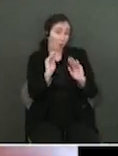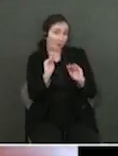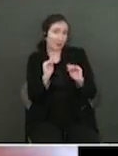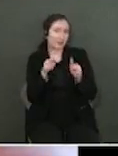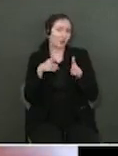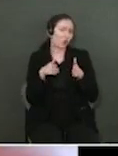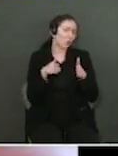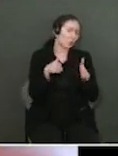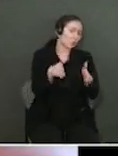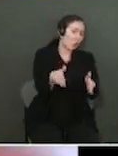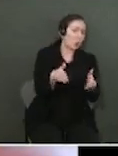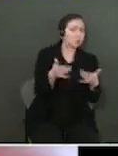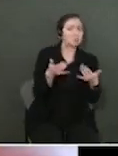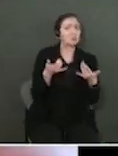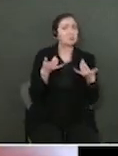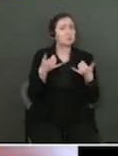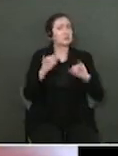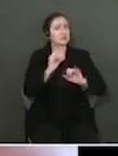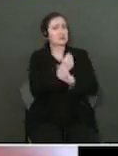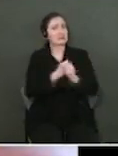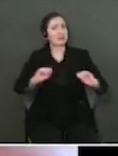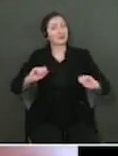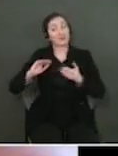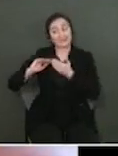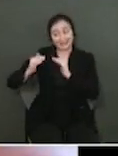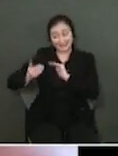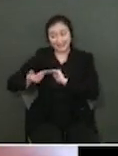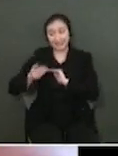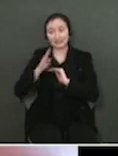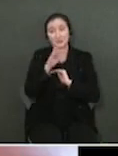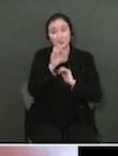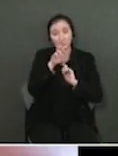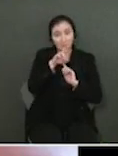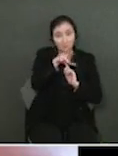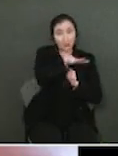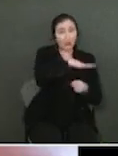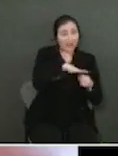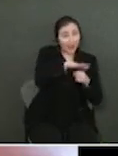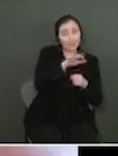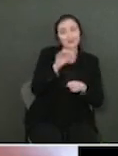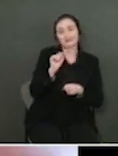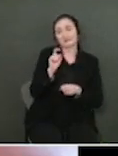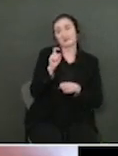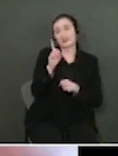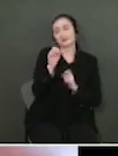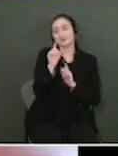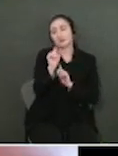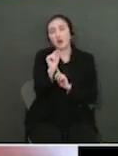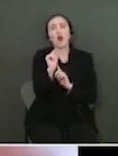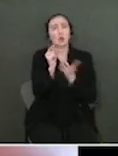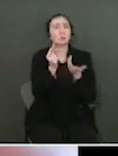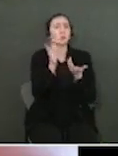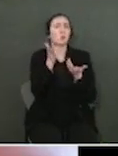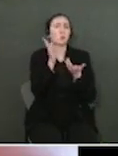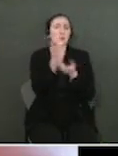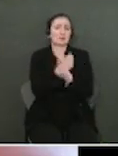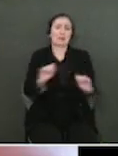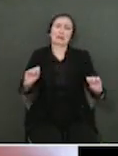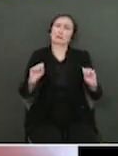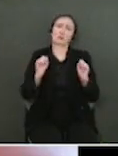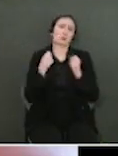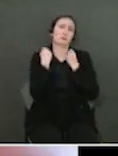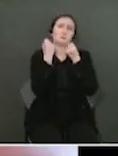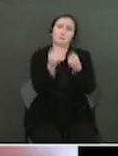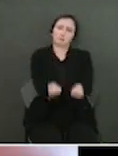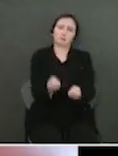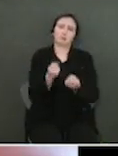conditions, because of the good work that the city and the county and TxDOT I know are doing, will be passable and allow our crews